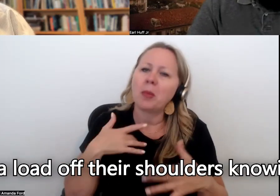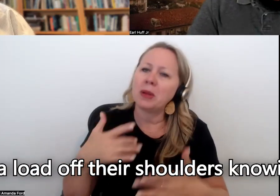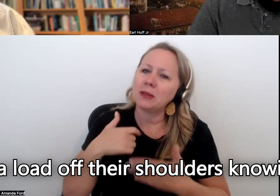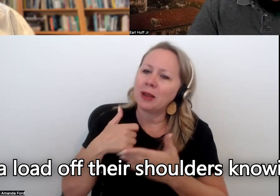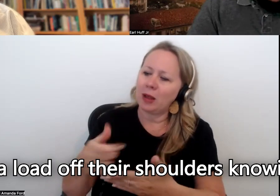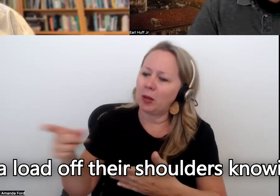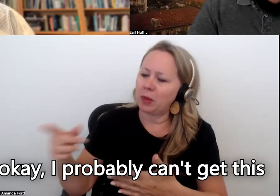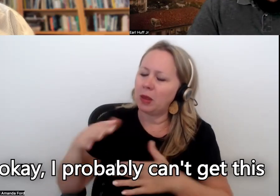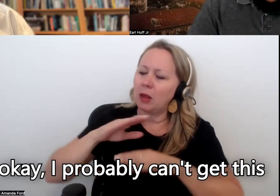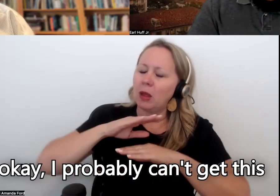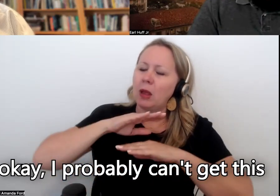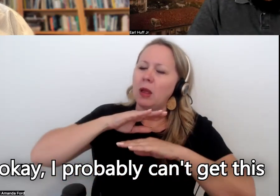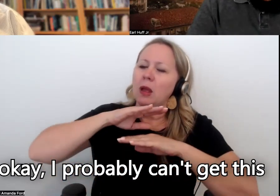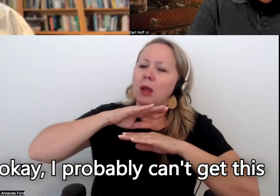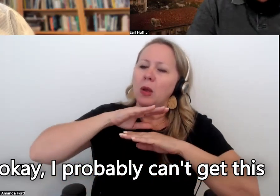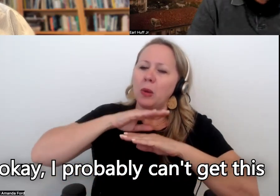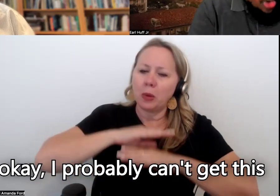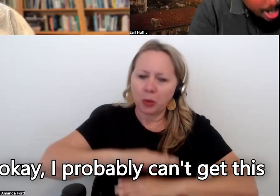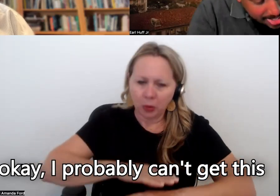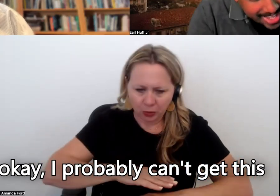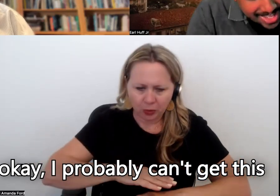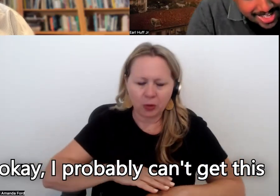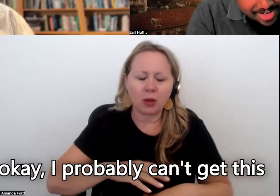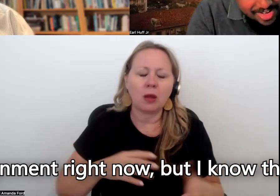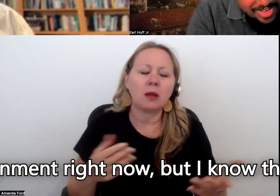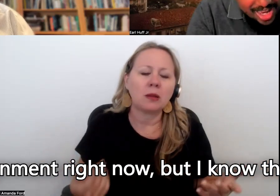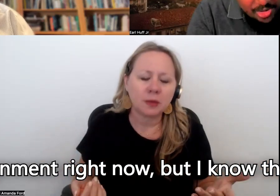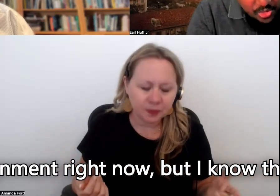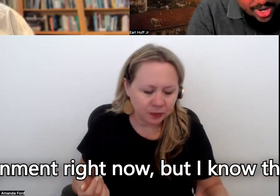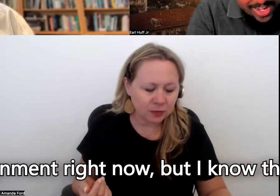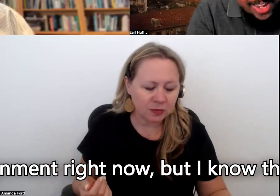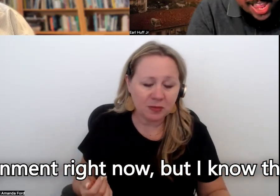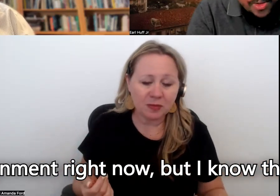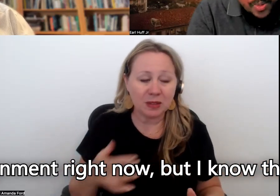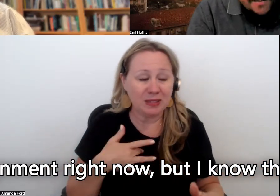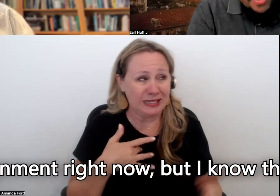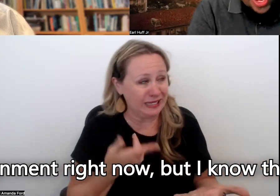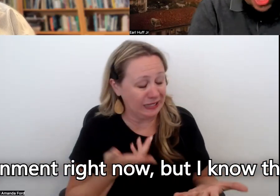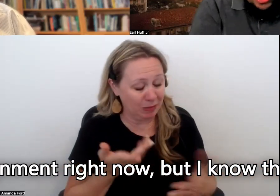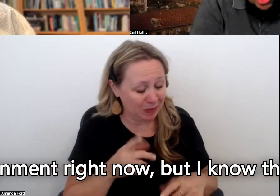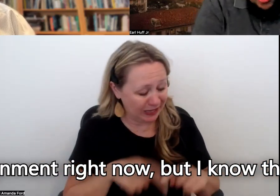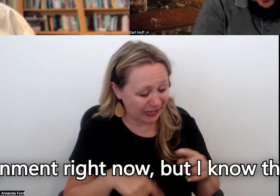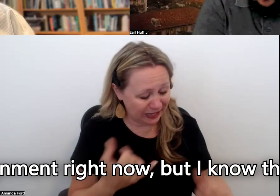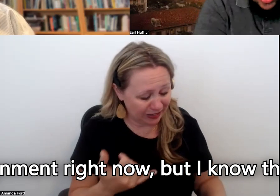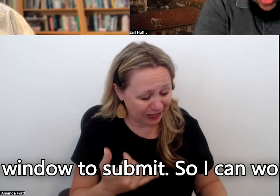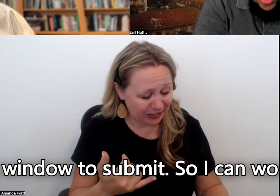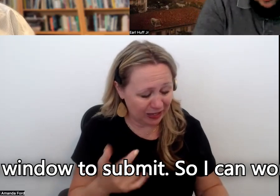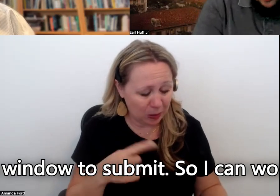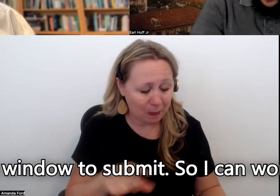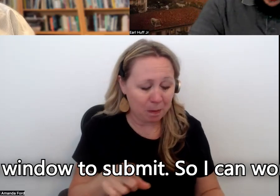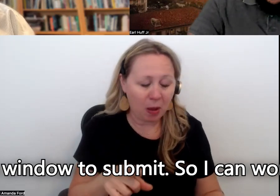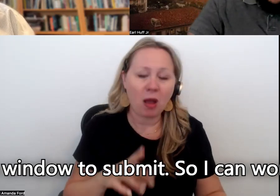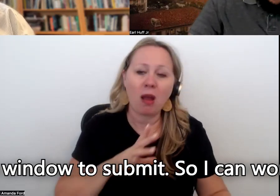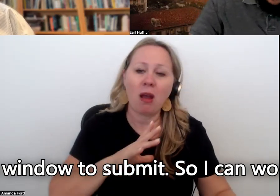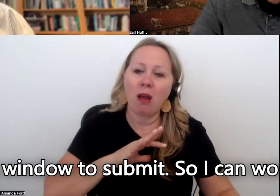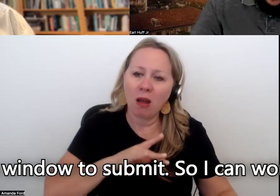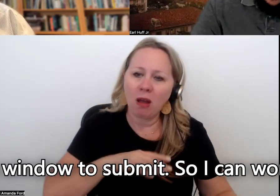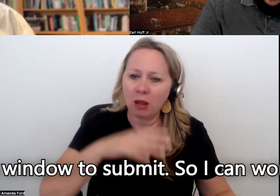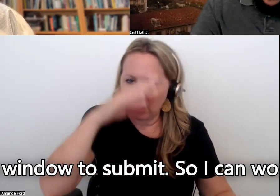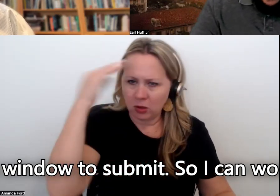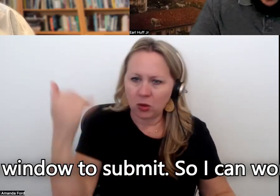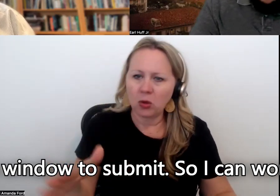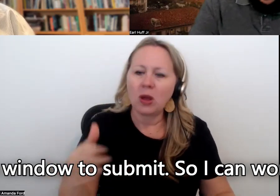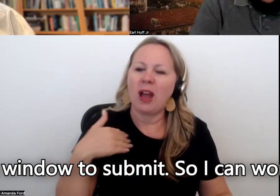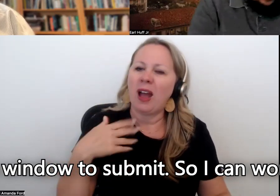load off their shoulders, knowing, okay, I probably can't get this assignment right now, but I know that I have a window to